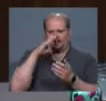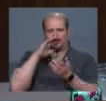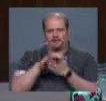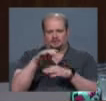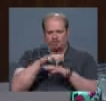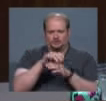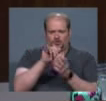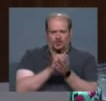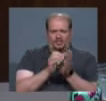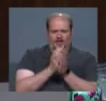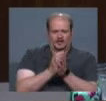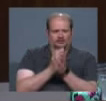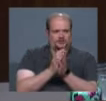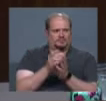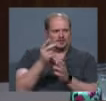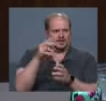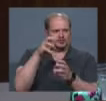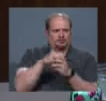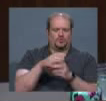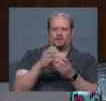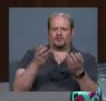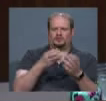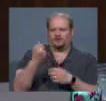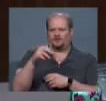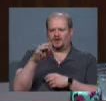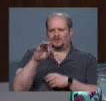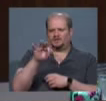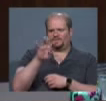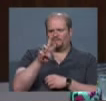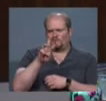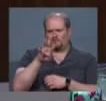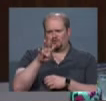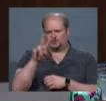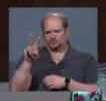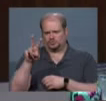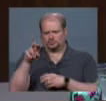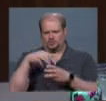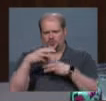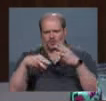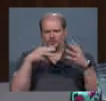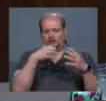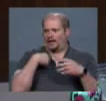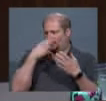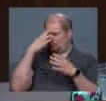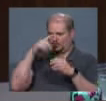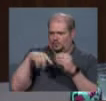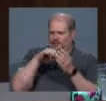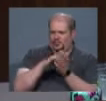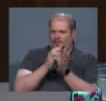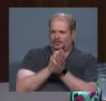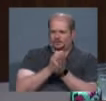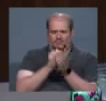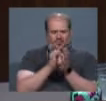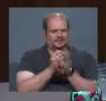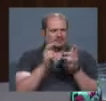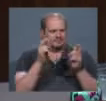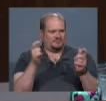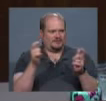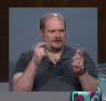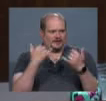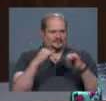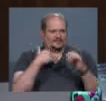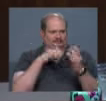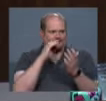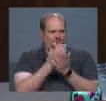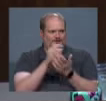on that ship. He joined the service in 1942 during World War II. I am not familiar with that specific That's a big ship. rascal. I still have a picture of